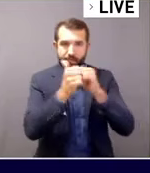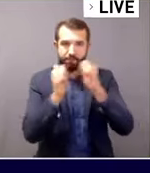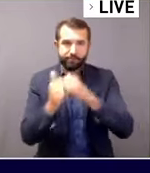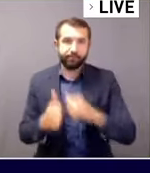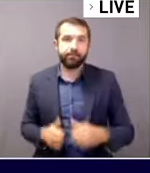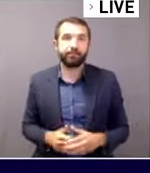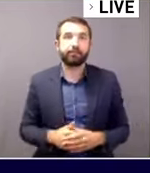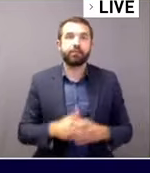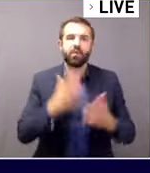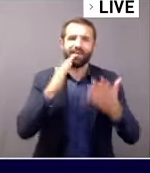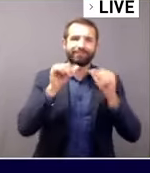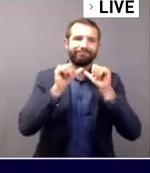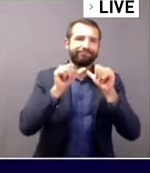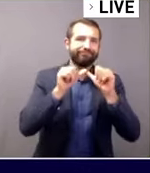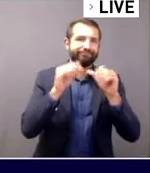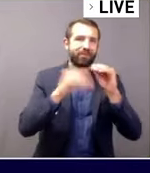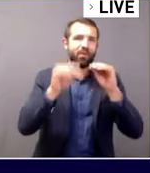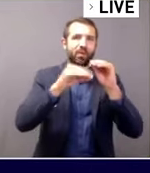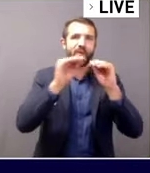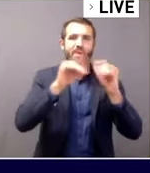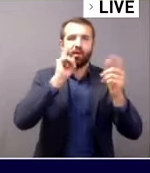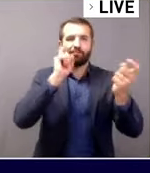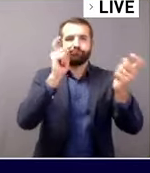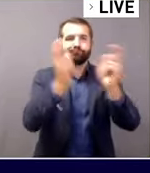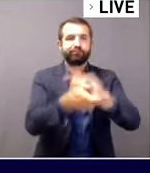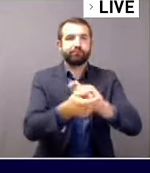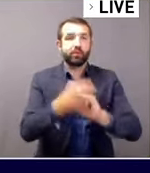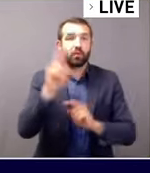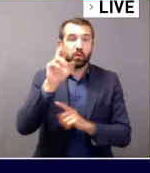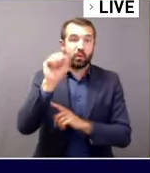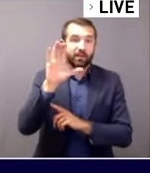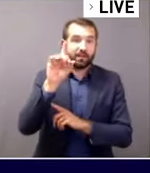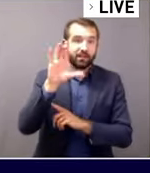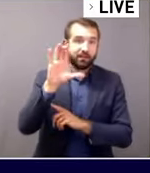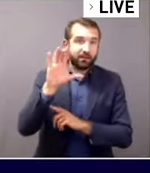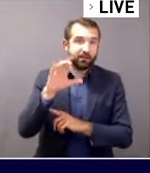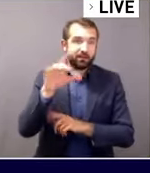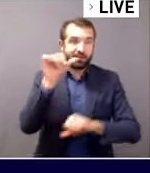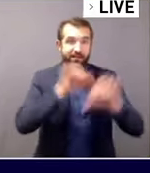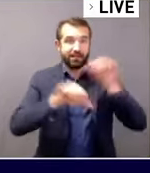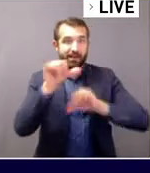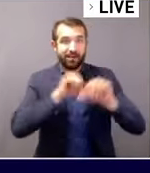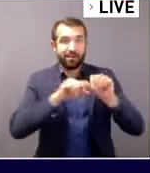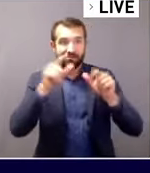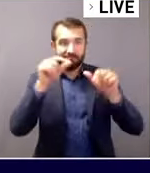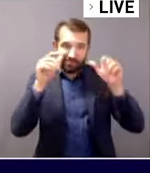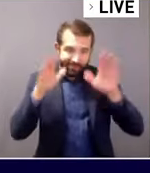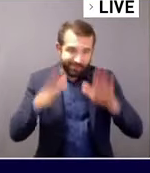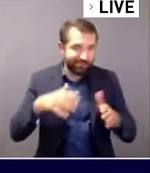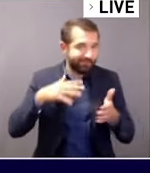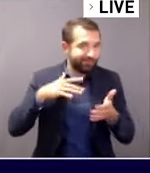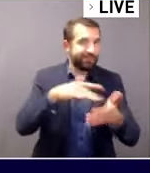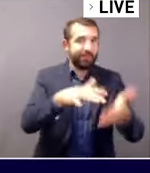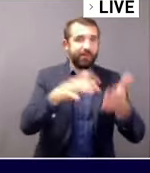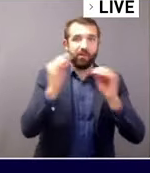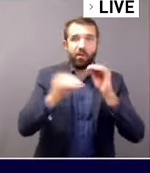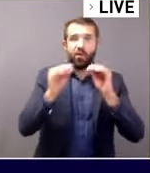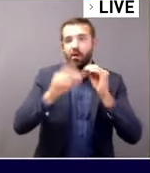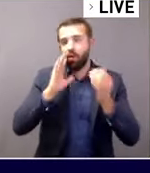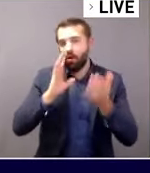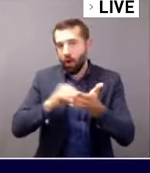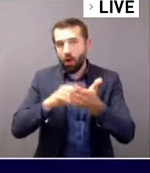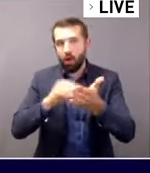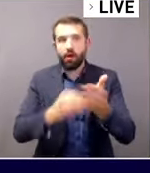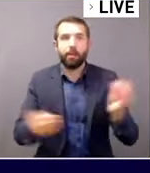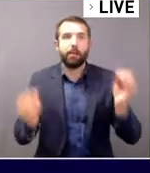the US CDC and others in the scientific community develop a deeper understanding about COVID-19 in schools. Thank